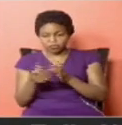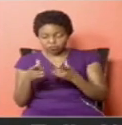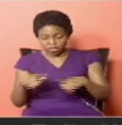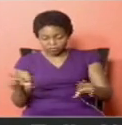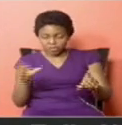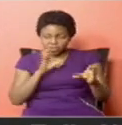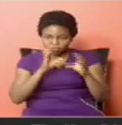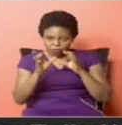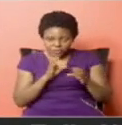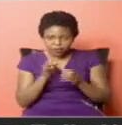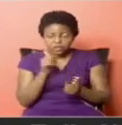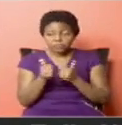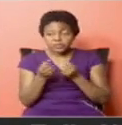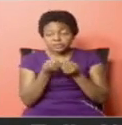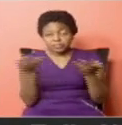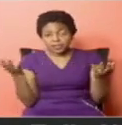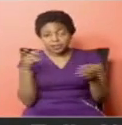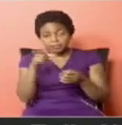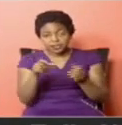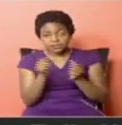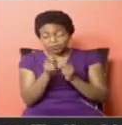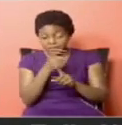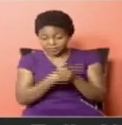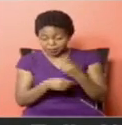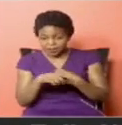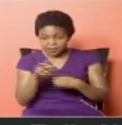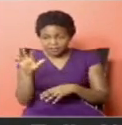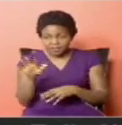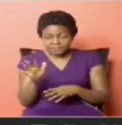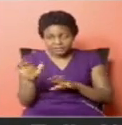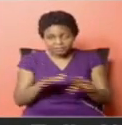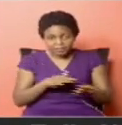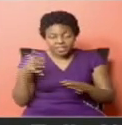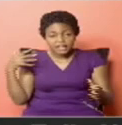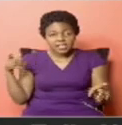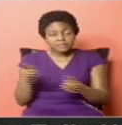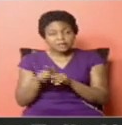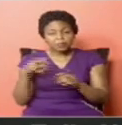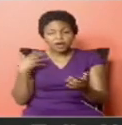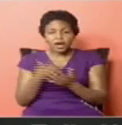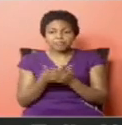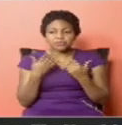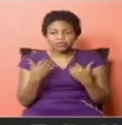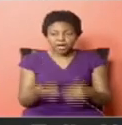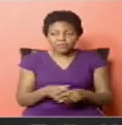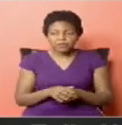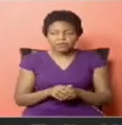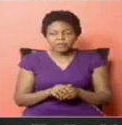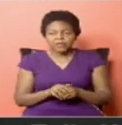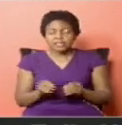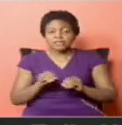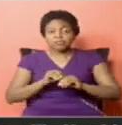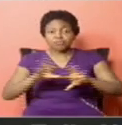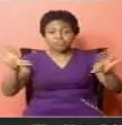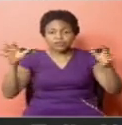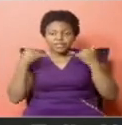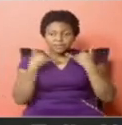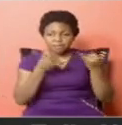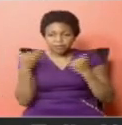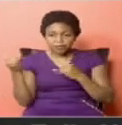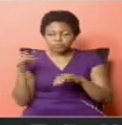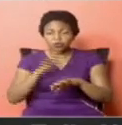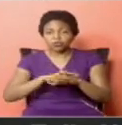communication that many people with disabilities have faced, even to date, is the dissemination of information on